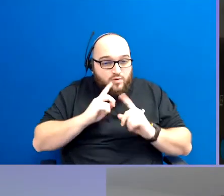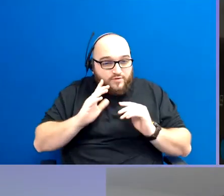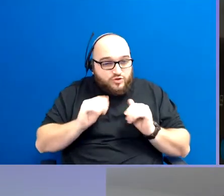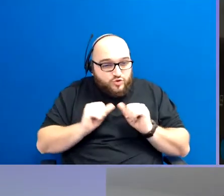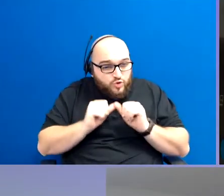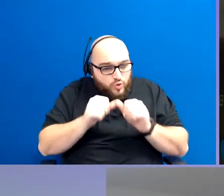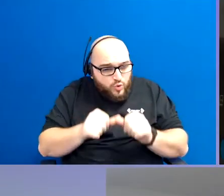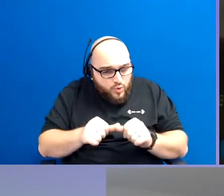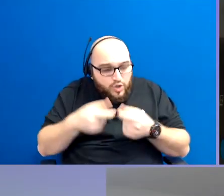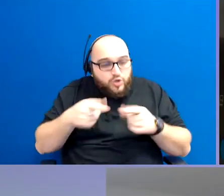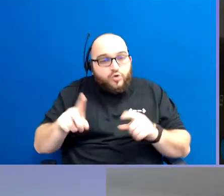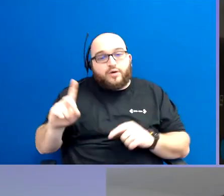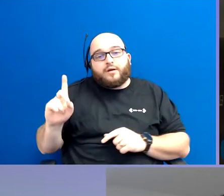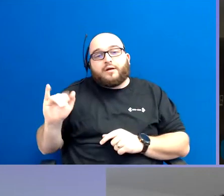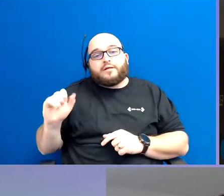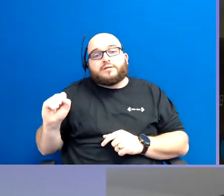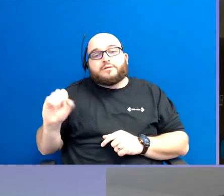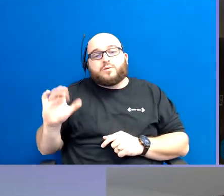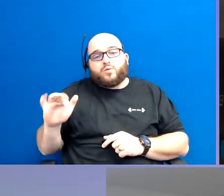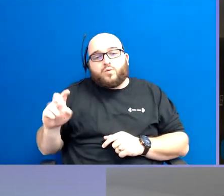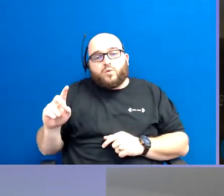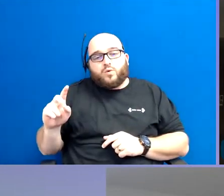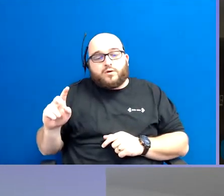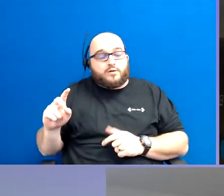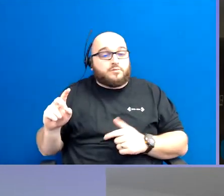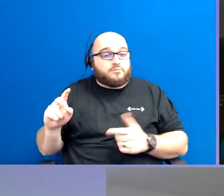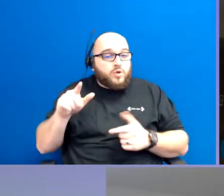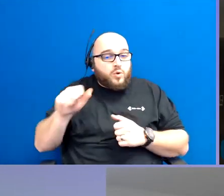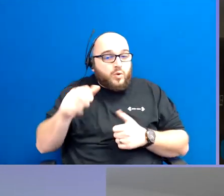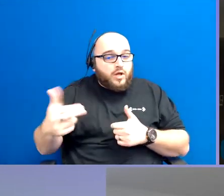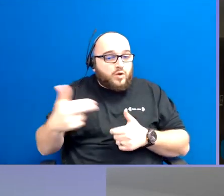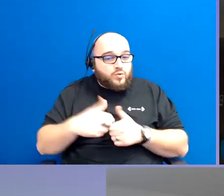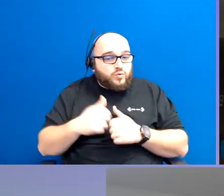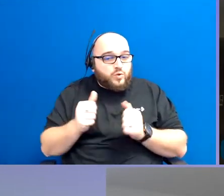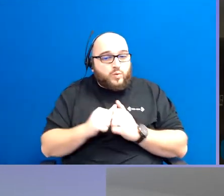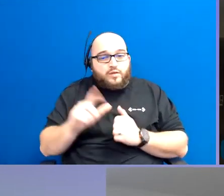Discord in our community there. You can join via the link that is in the chat.